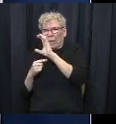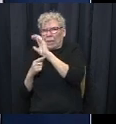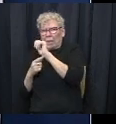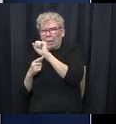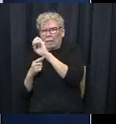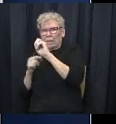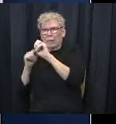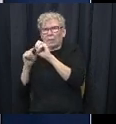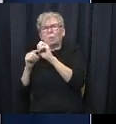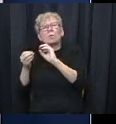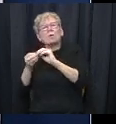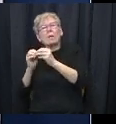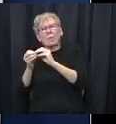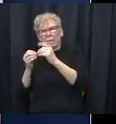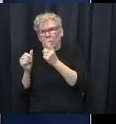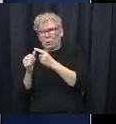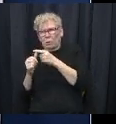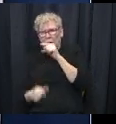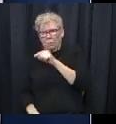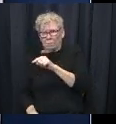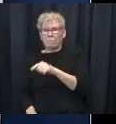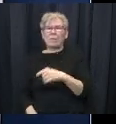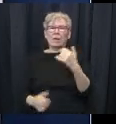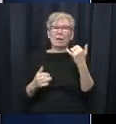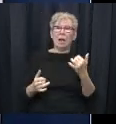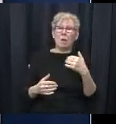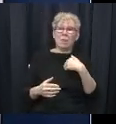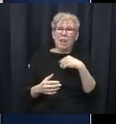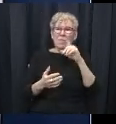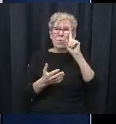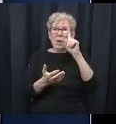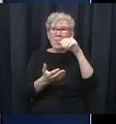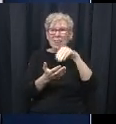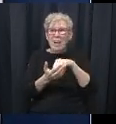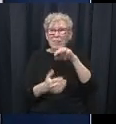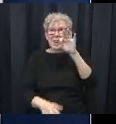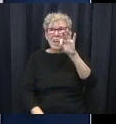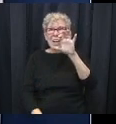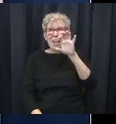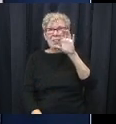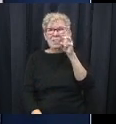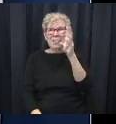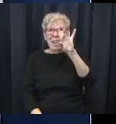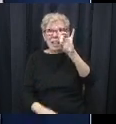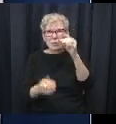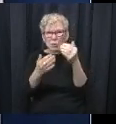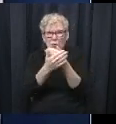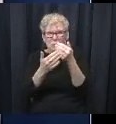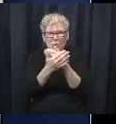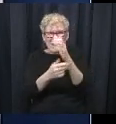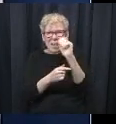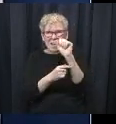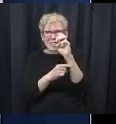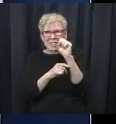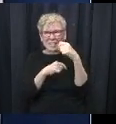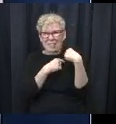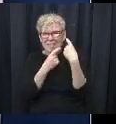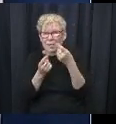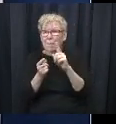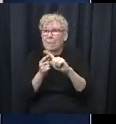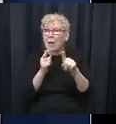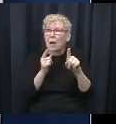than the last few days. Thankfully, we also have more testing, so we think we're getting a better sense of the actual numbers. This is the first day that we've been